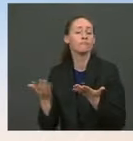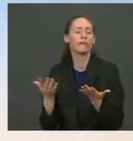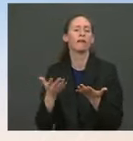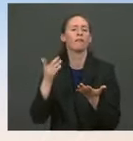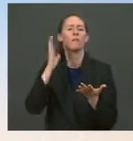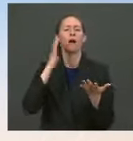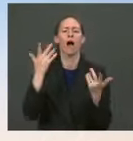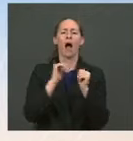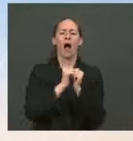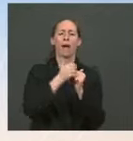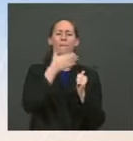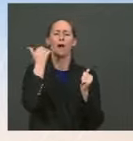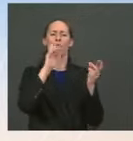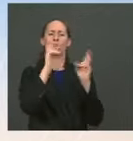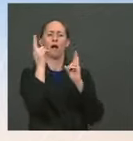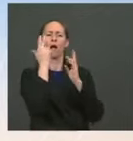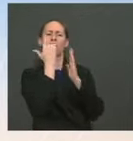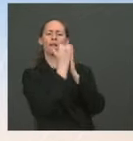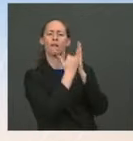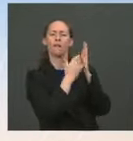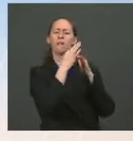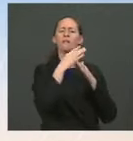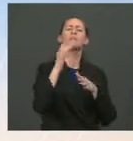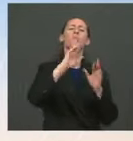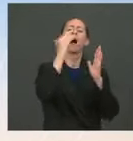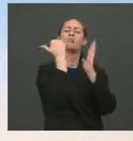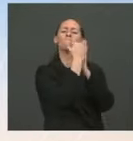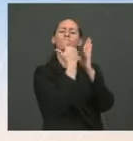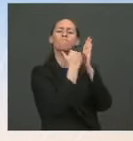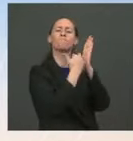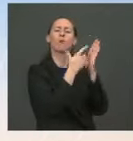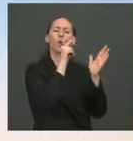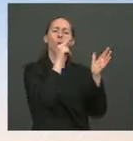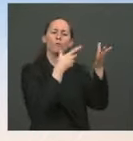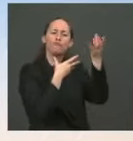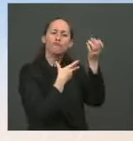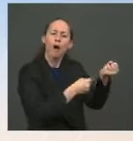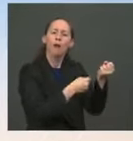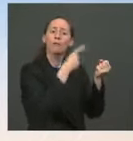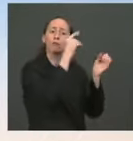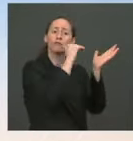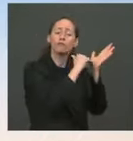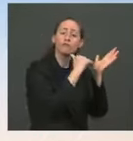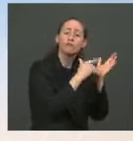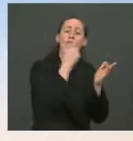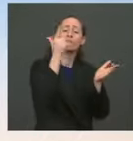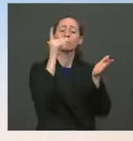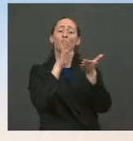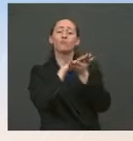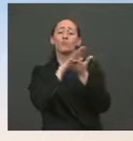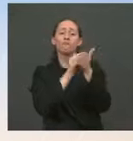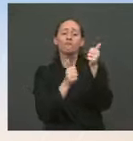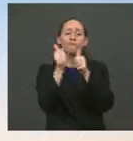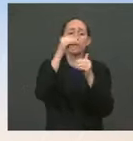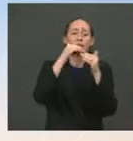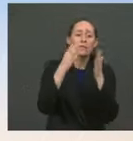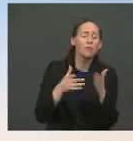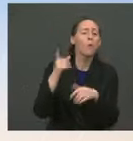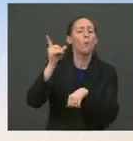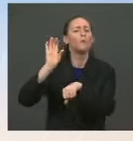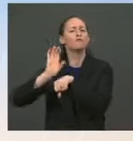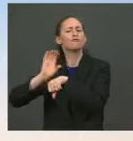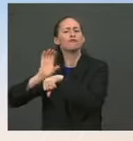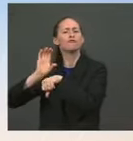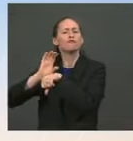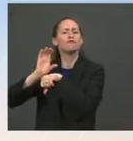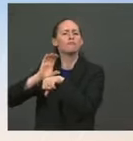trusted community leaders like healthcare professionals, school administrators, teachers, and faith leaders to understand, identify,